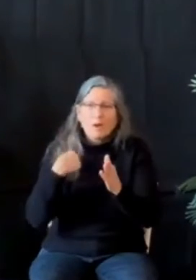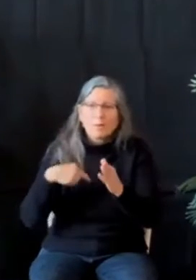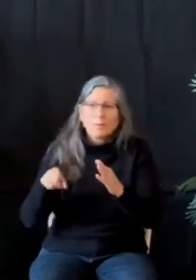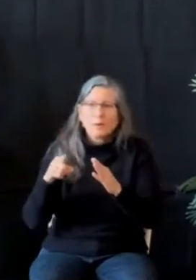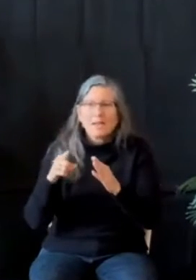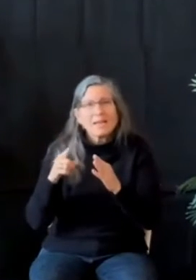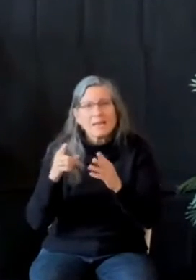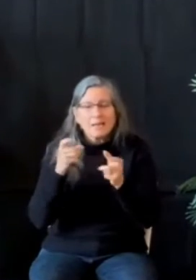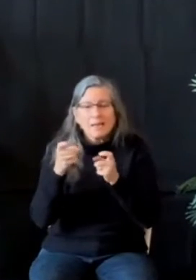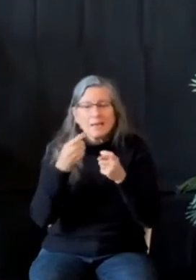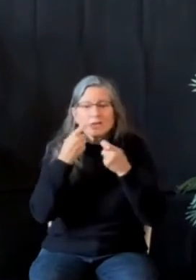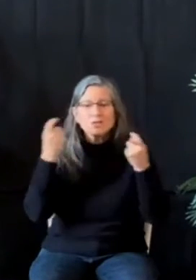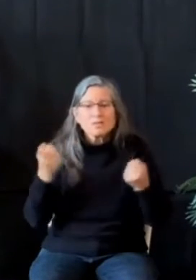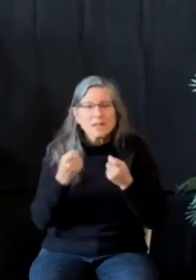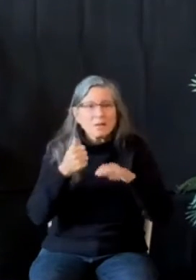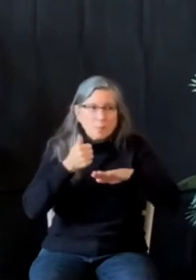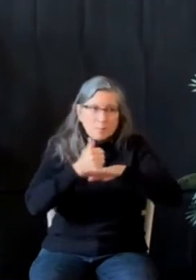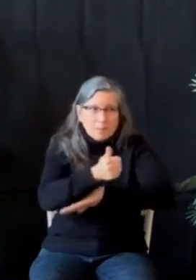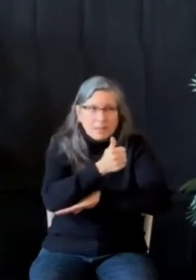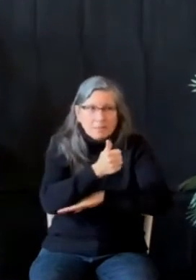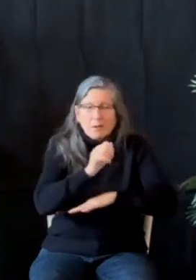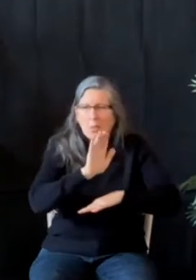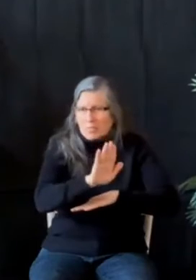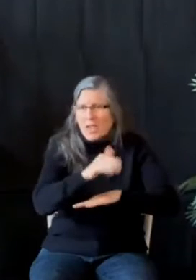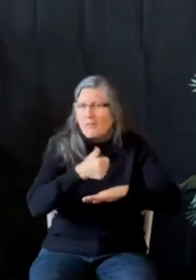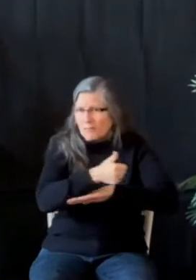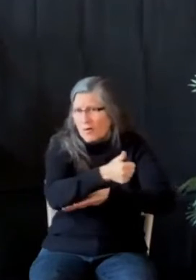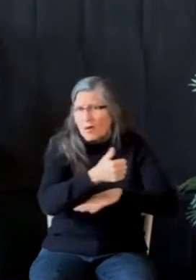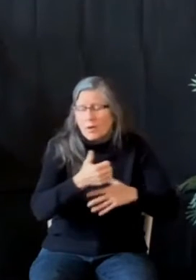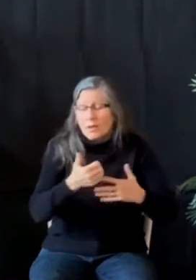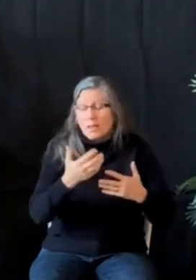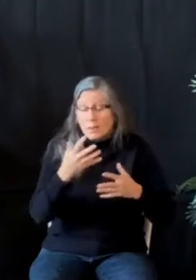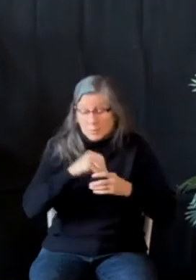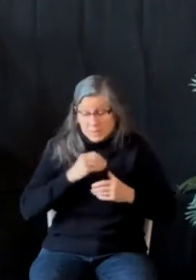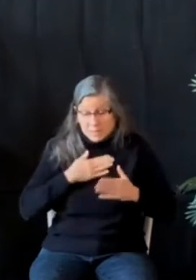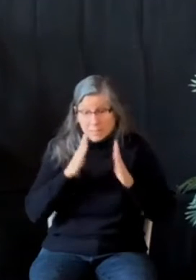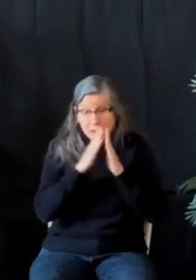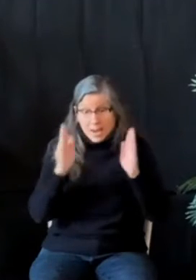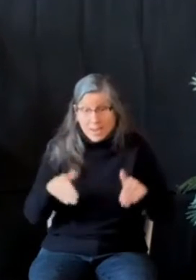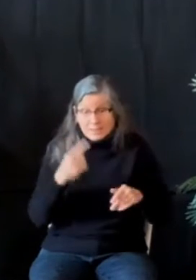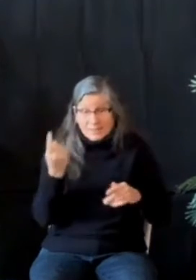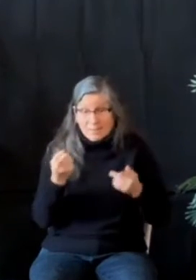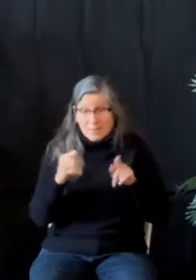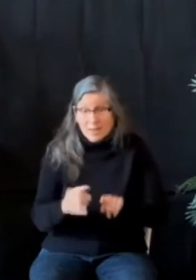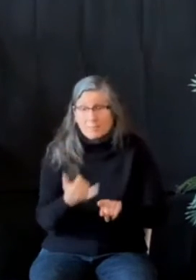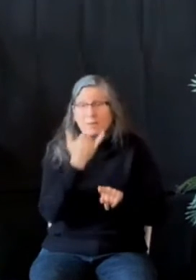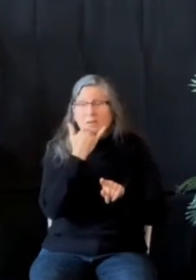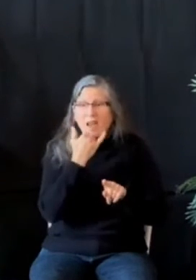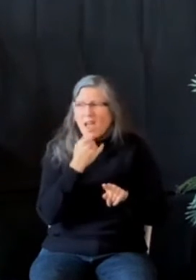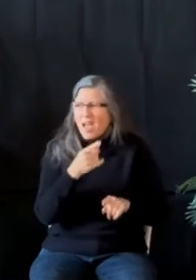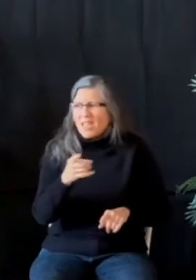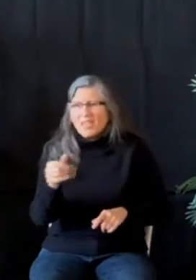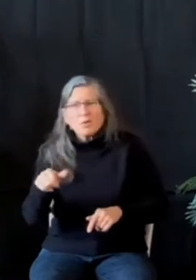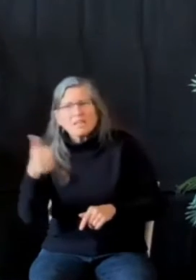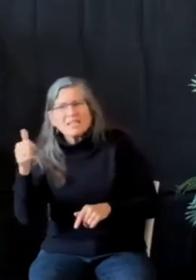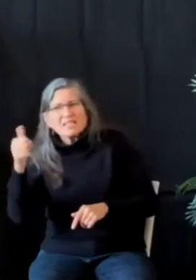caught is we blame someone else. In my house, whenever there was something that went wrong, there was these guys that lived there. I never saw them, but